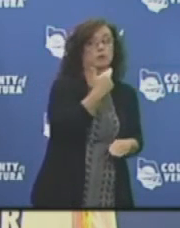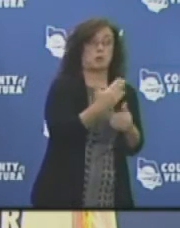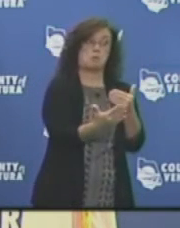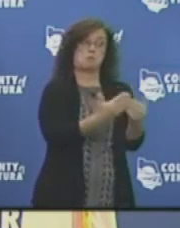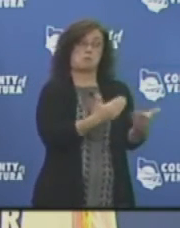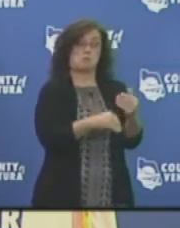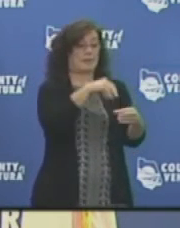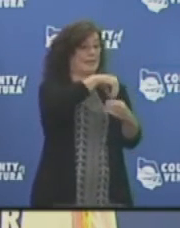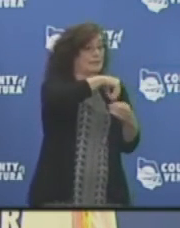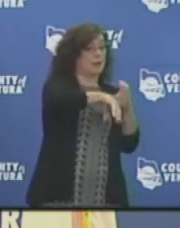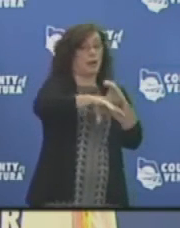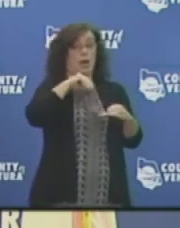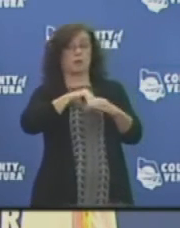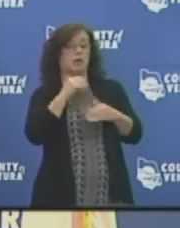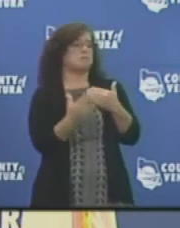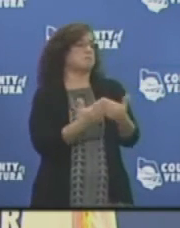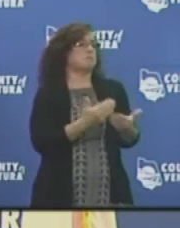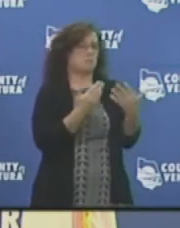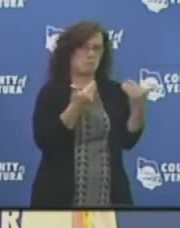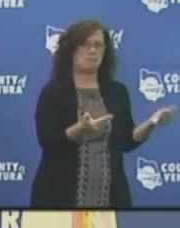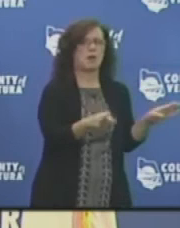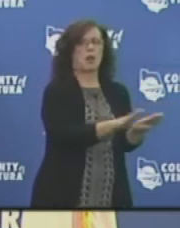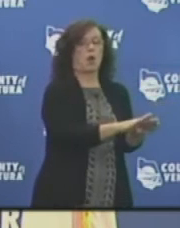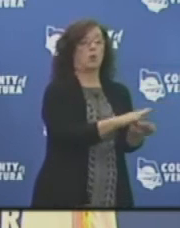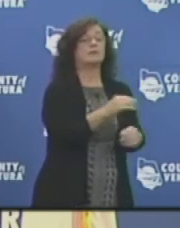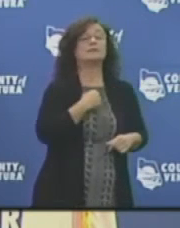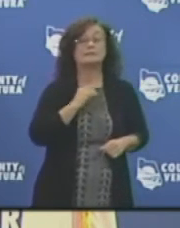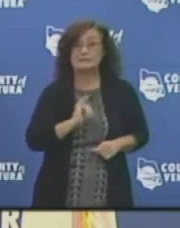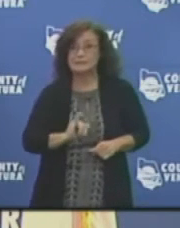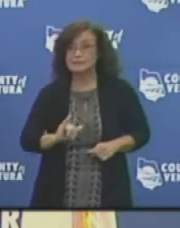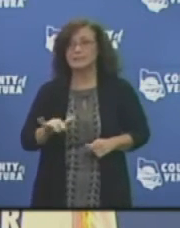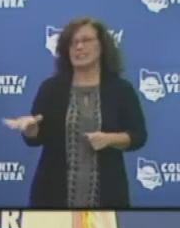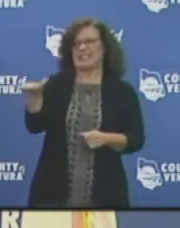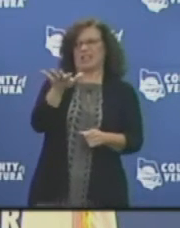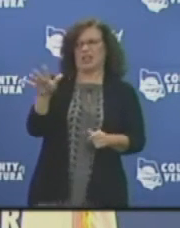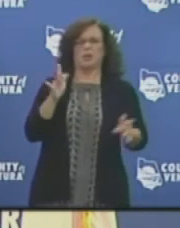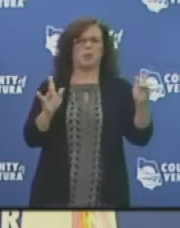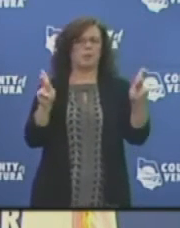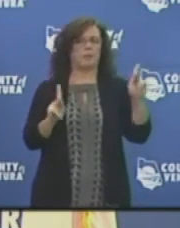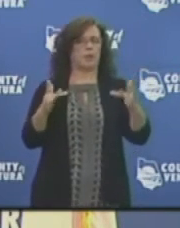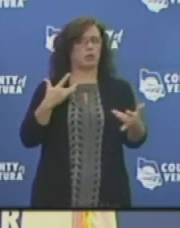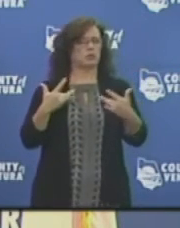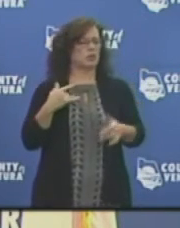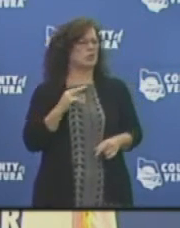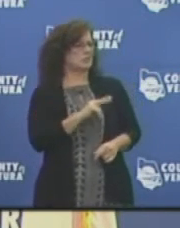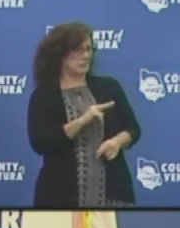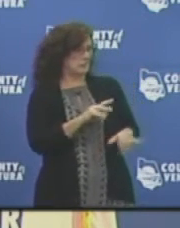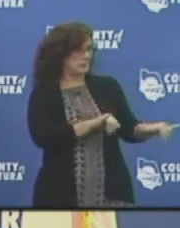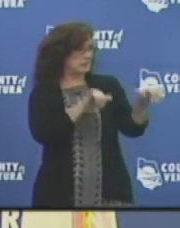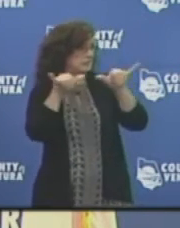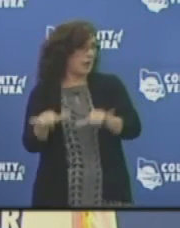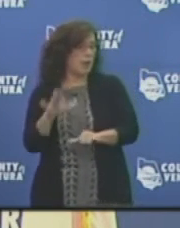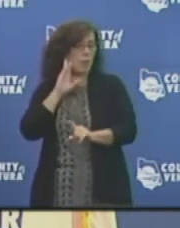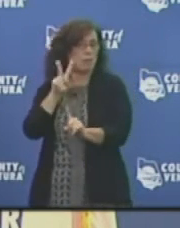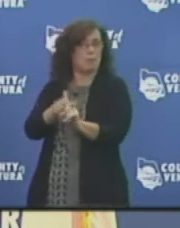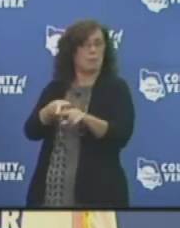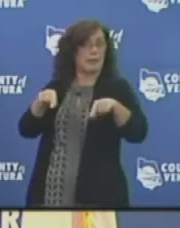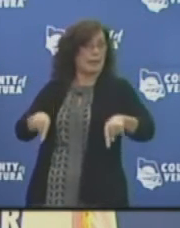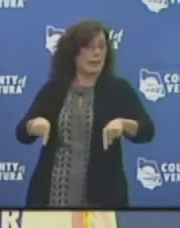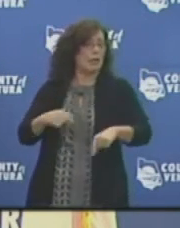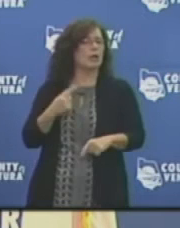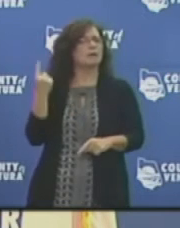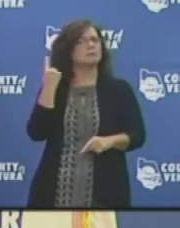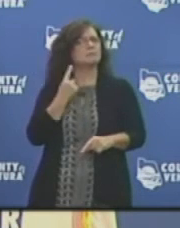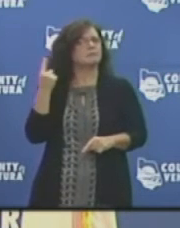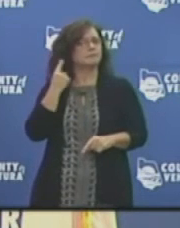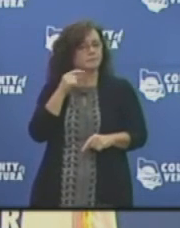are, how they employ our community, and how our community actually use that money for